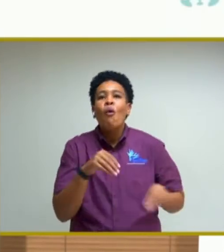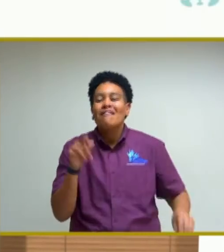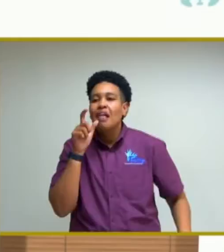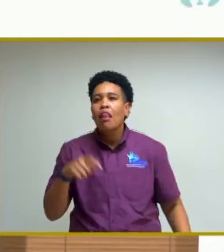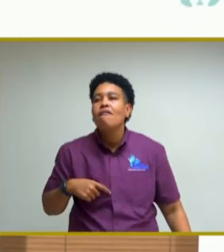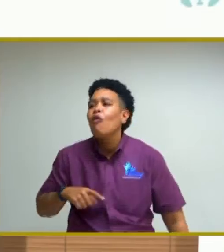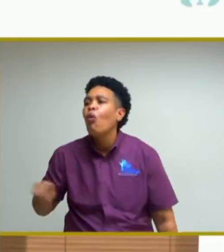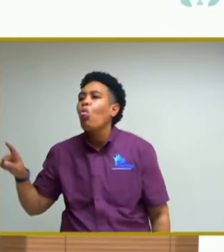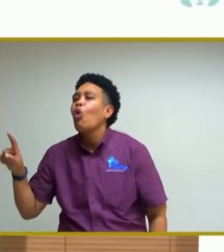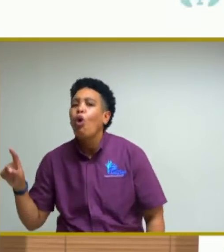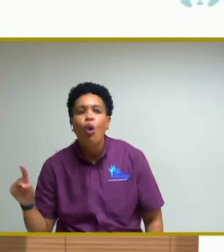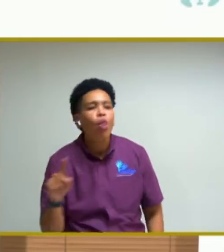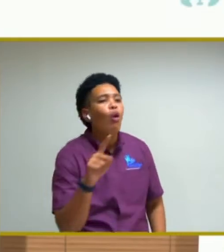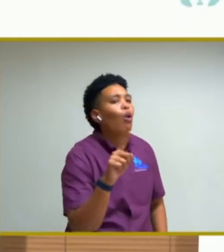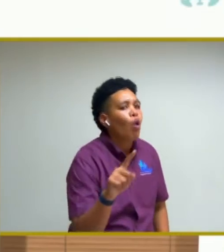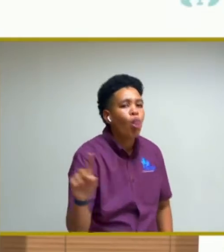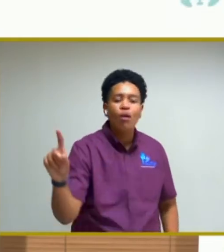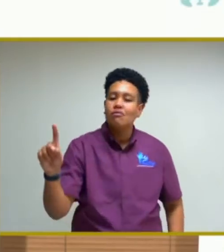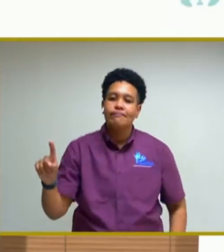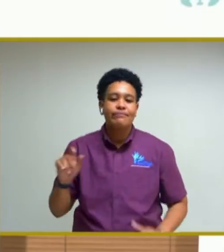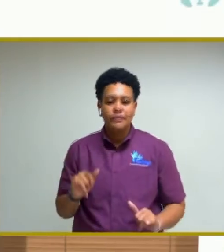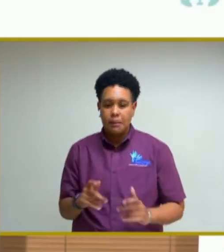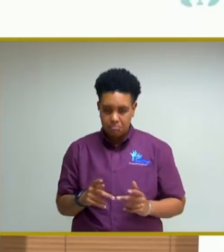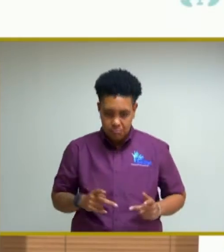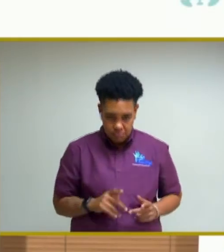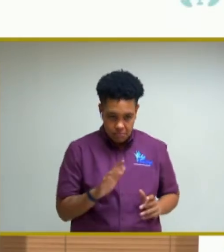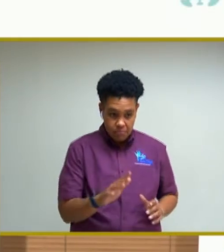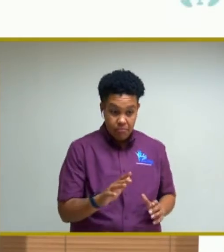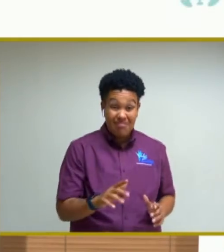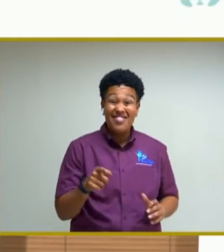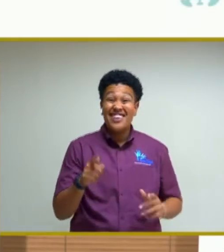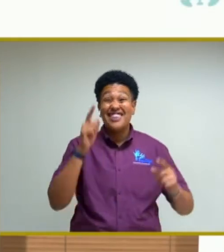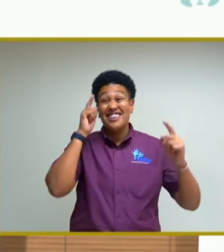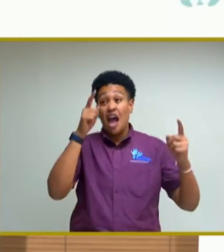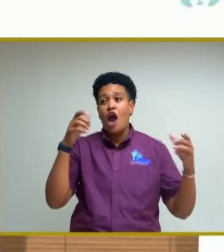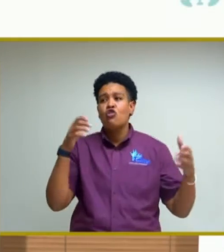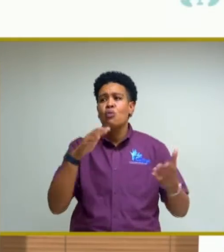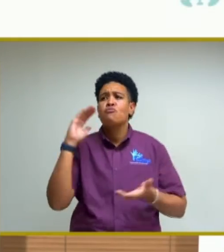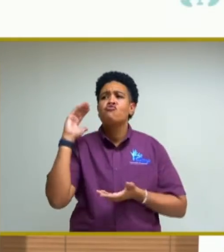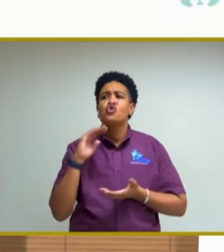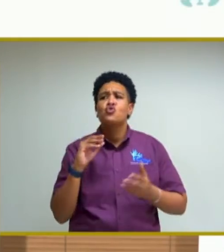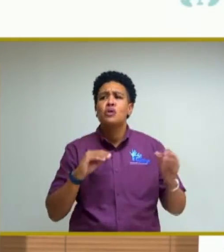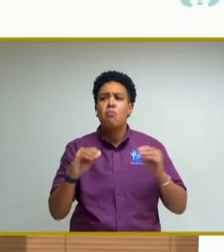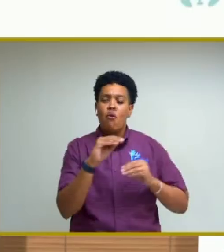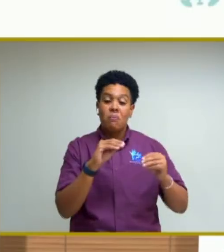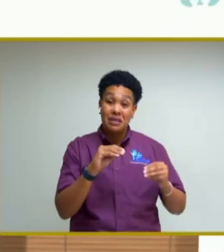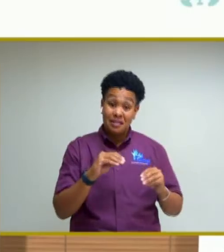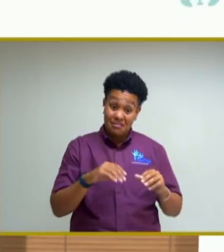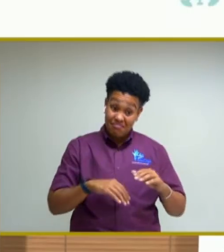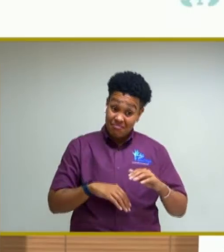movement, and also based on the target group that we are